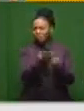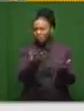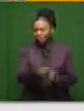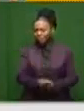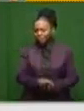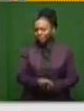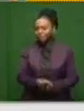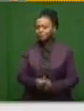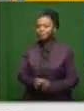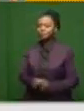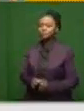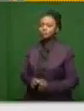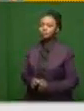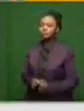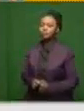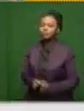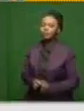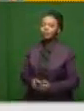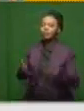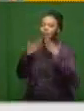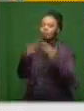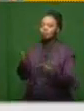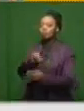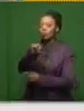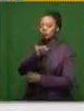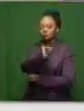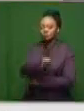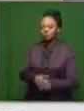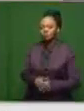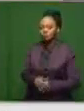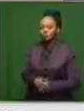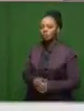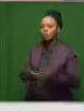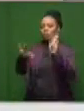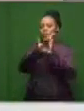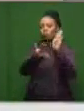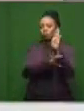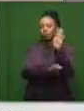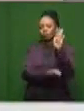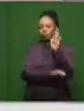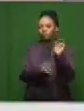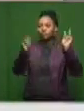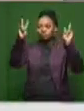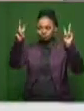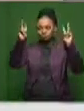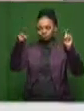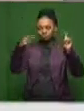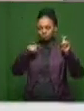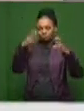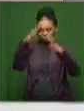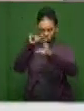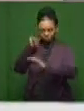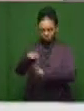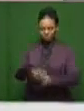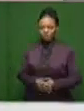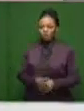Thanks for those questions. Let me just weigh in on the point about the constitutionality issues. I think we would always protect the